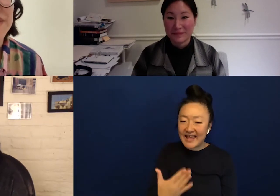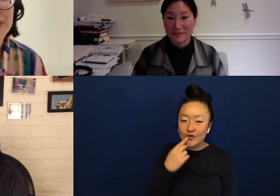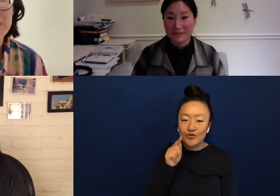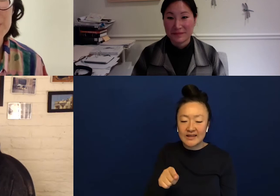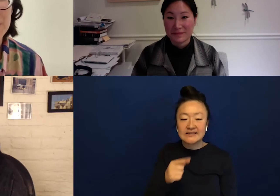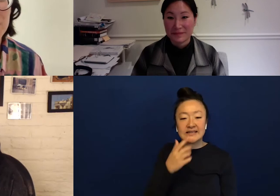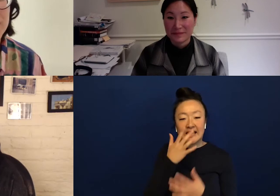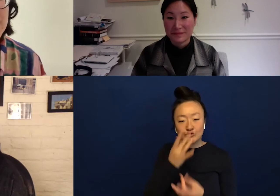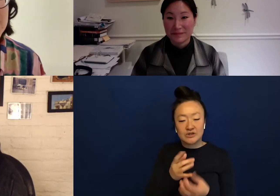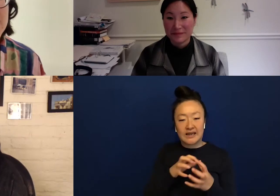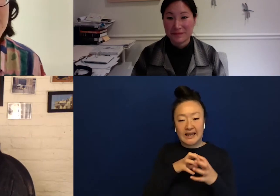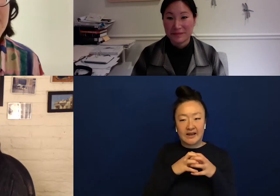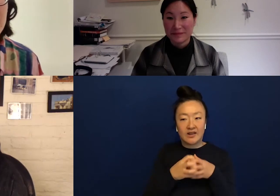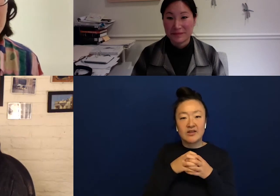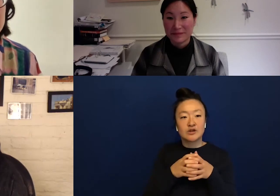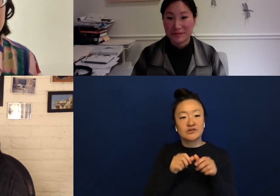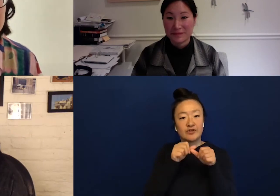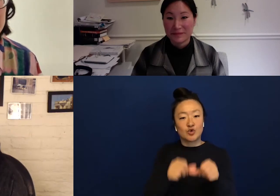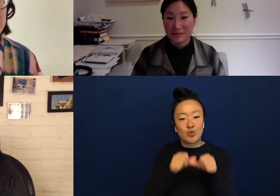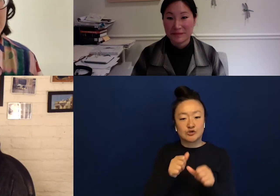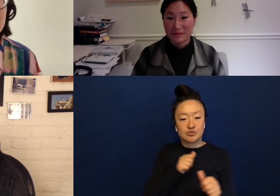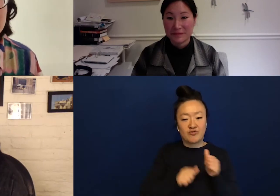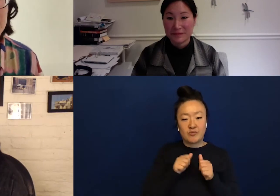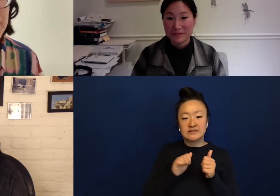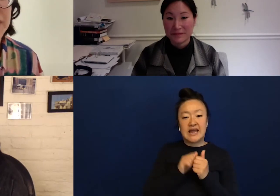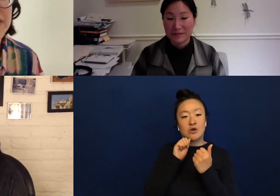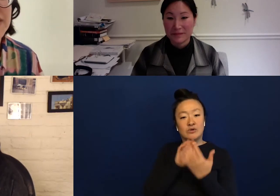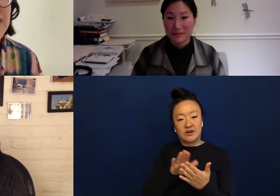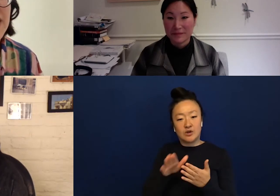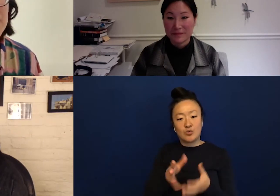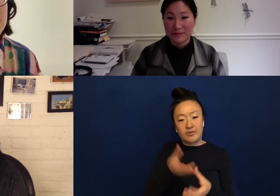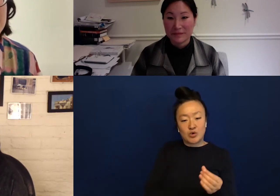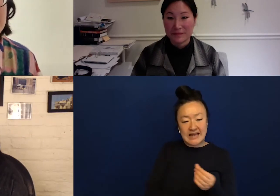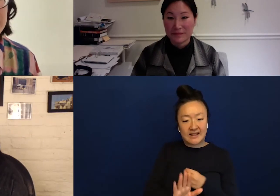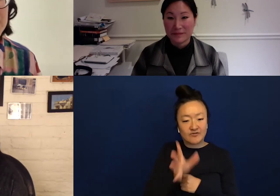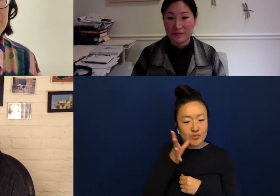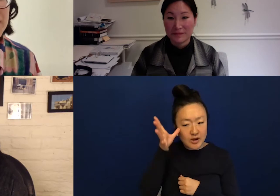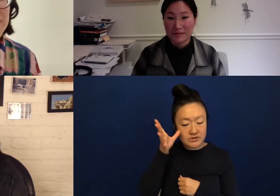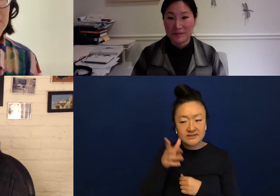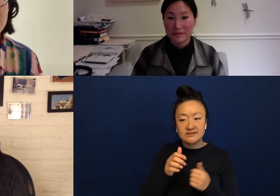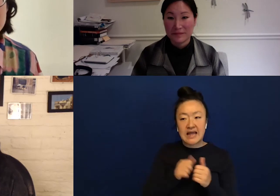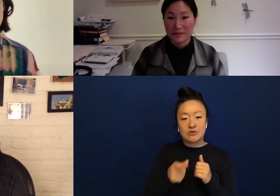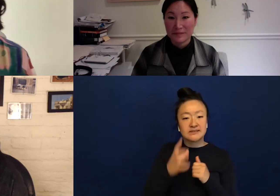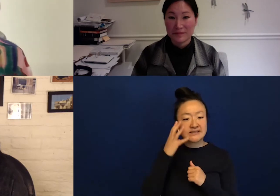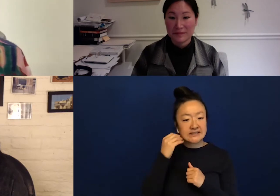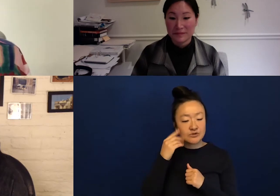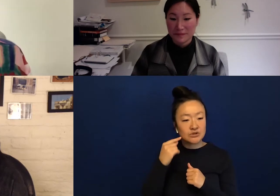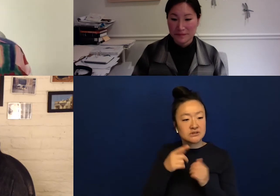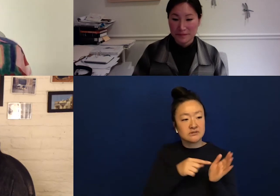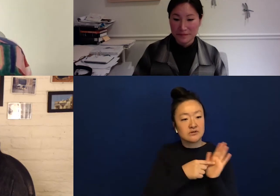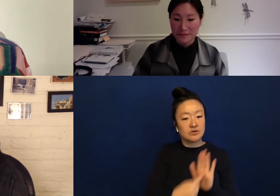intersection of durational performances and how you are dealing with the mortality of your parents. How does this experience reflect your connection to